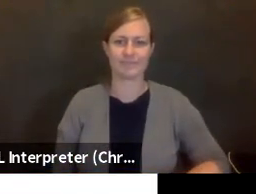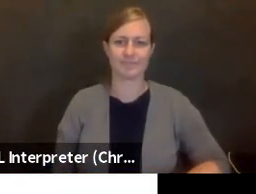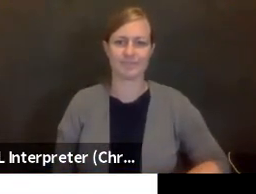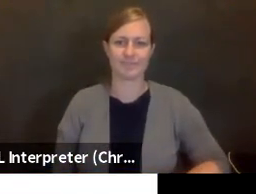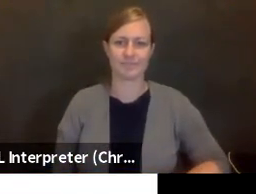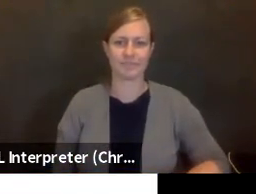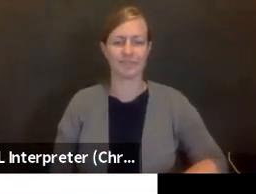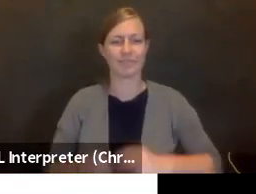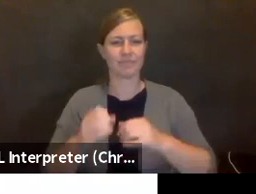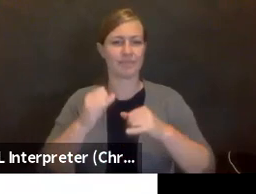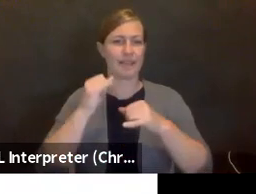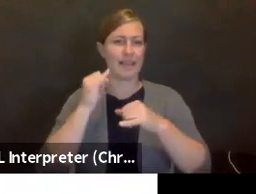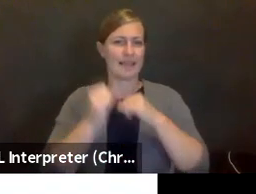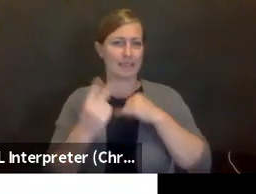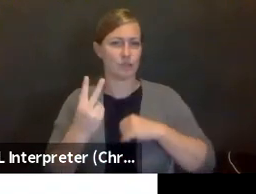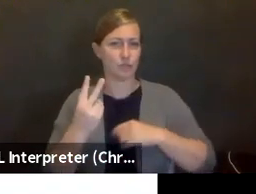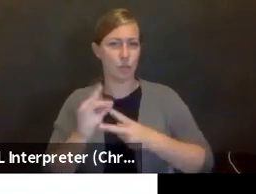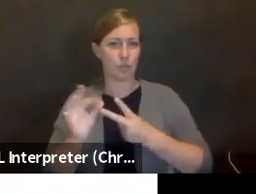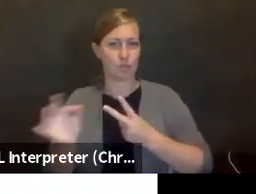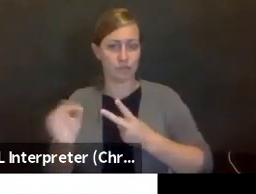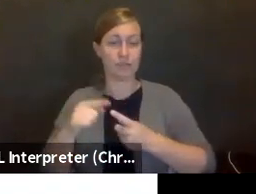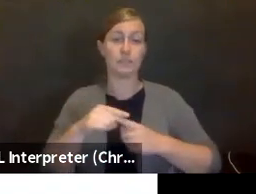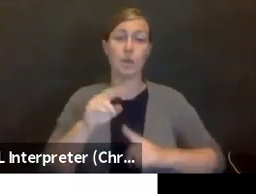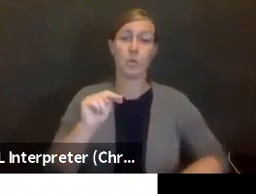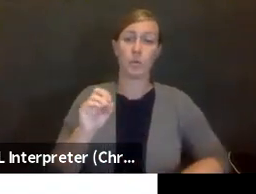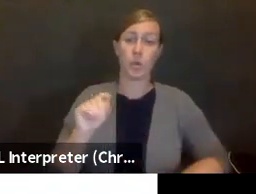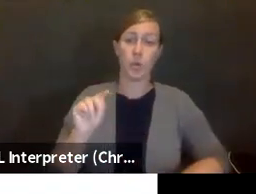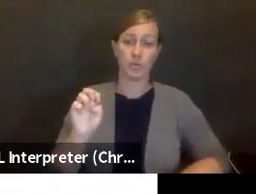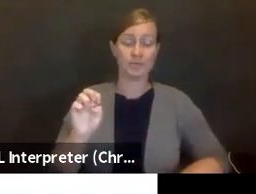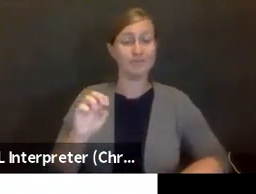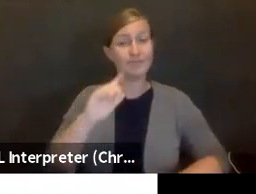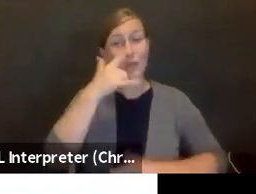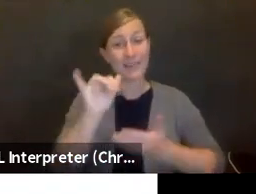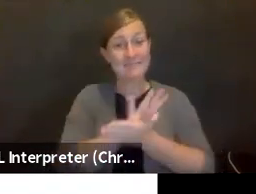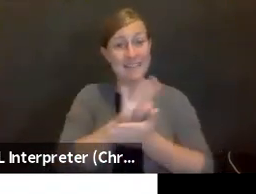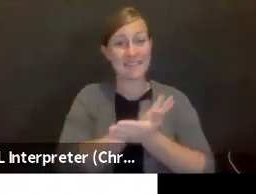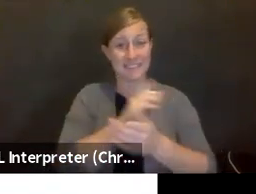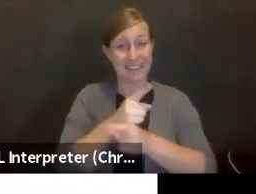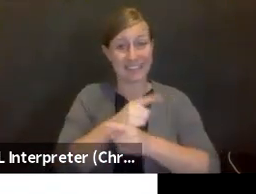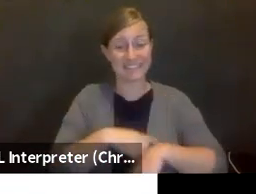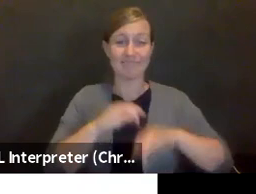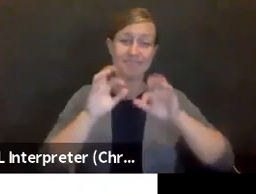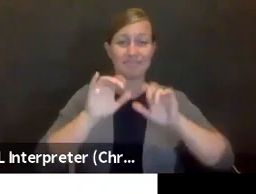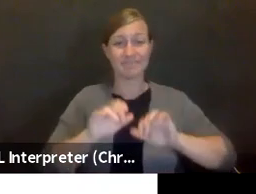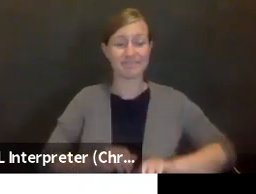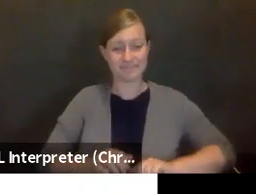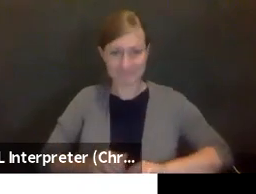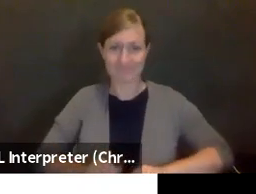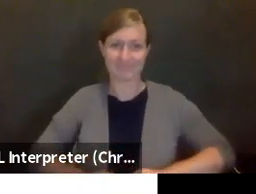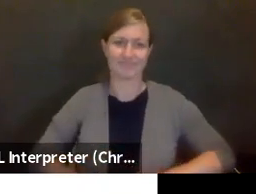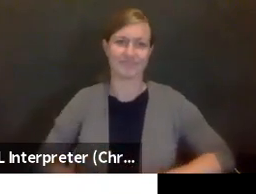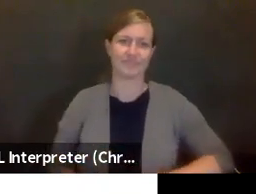The last one, the last two is a note. Notice it looks like a piece of paper, and you can type a note to